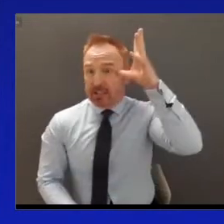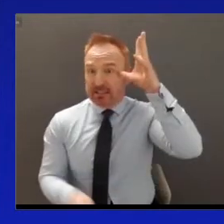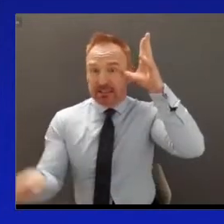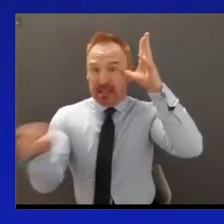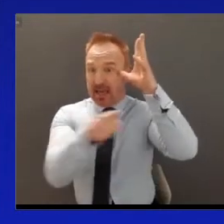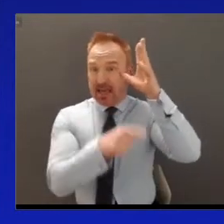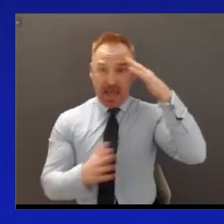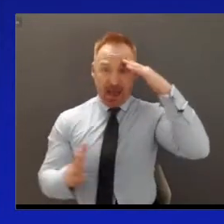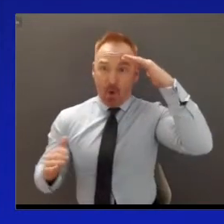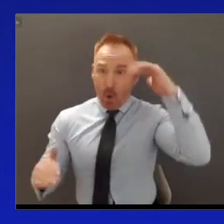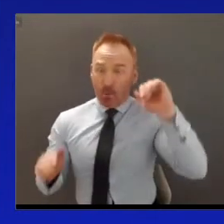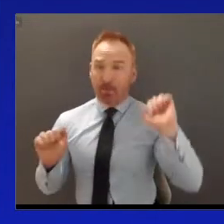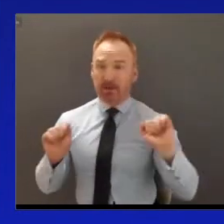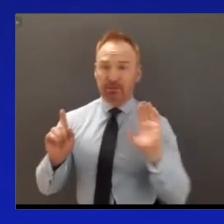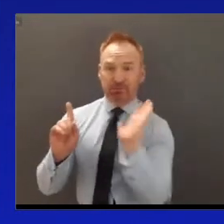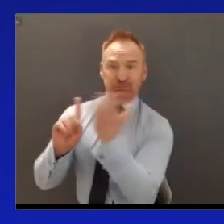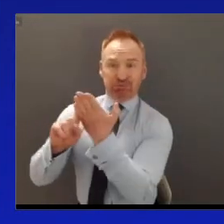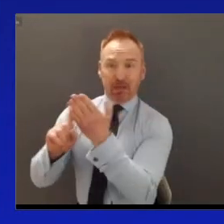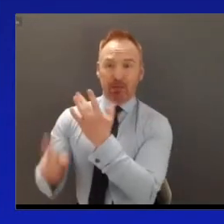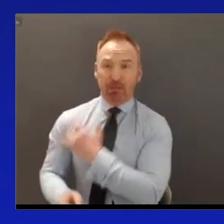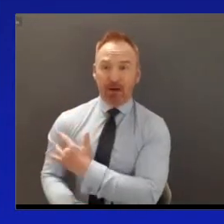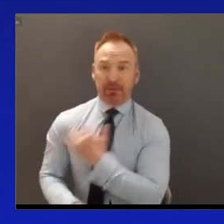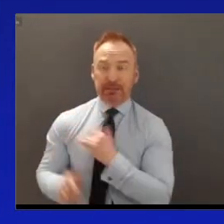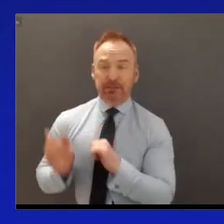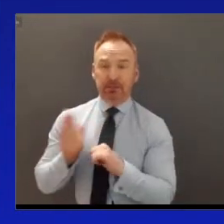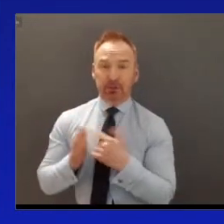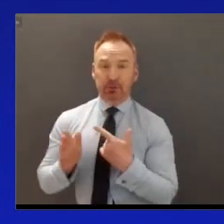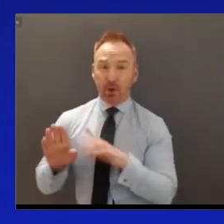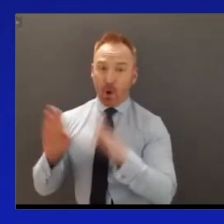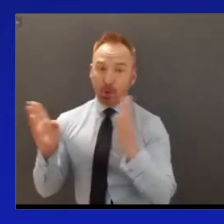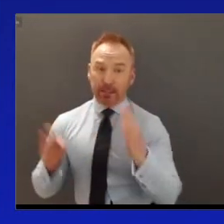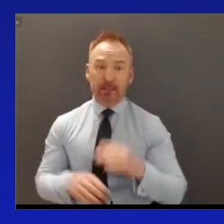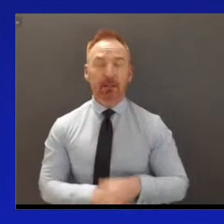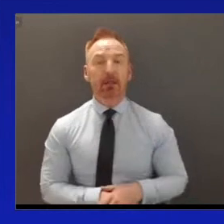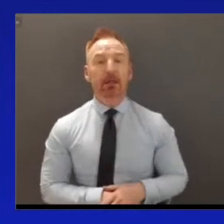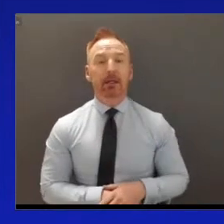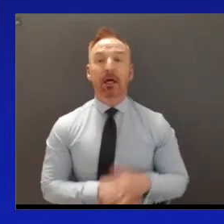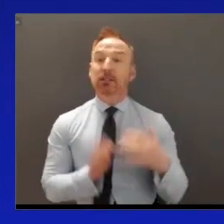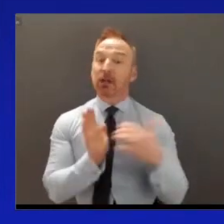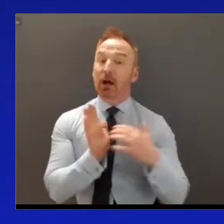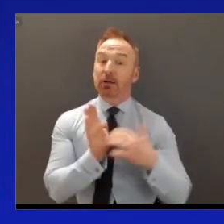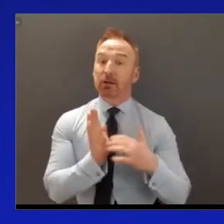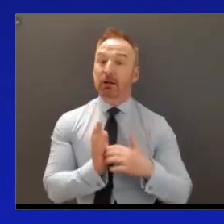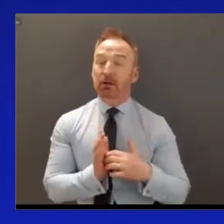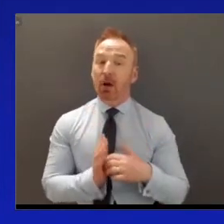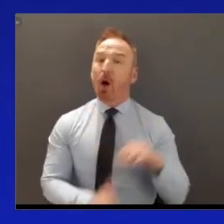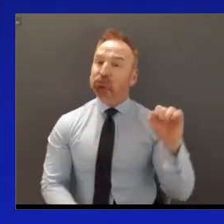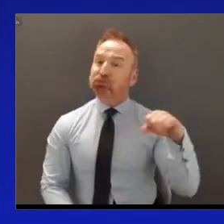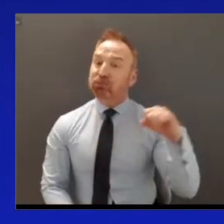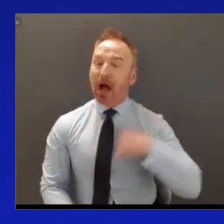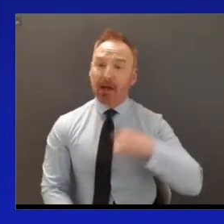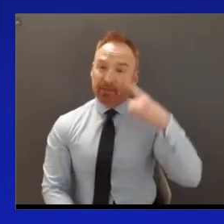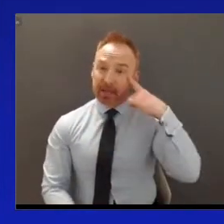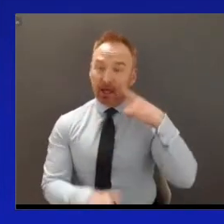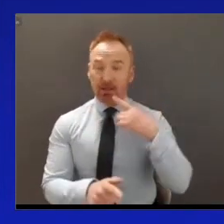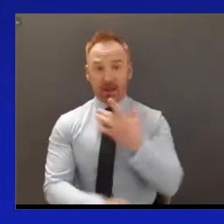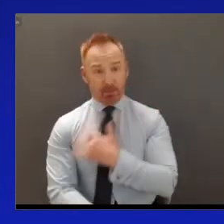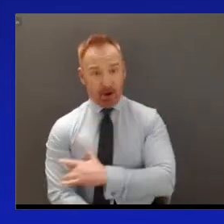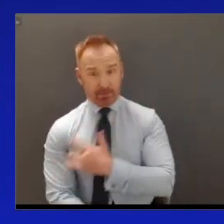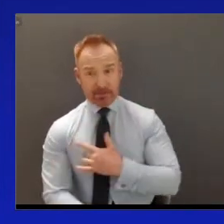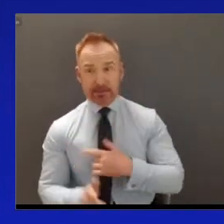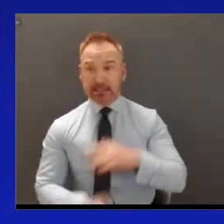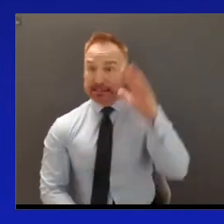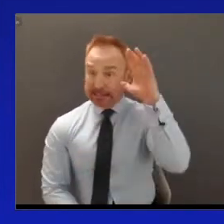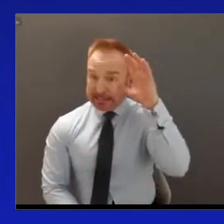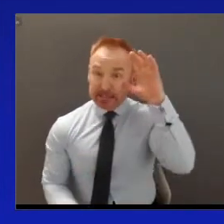here? Oh, yes, I do think that the province is hearing our input and reassessing the situation, as I